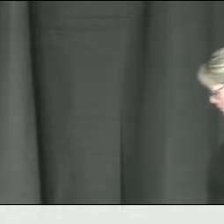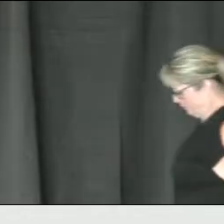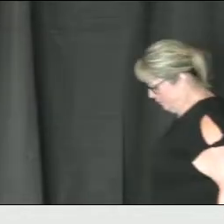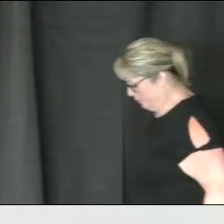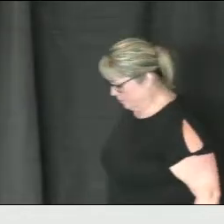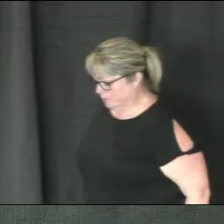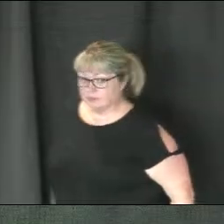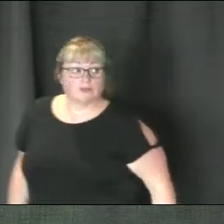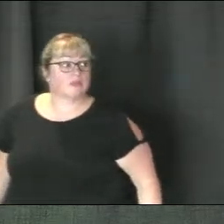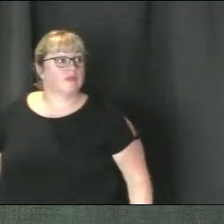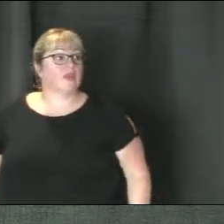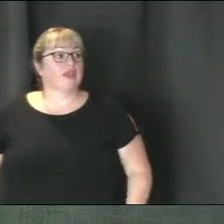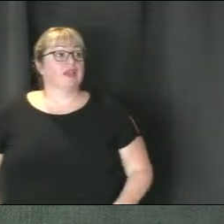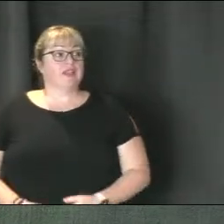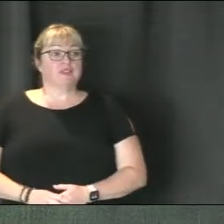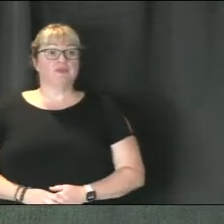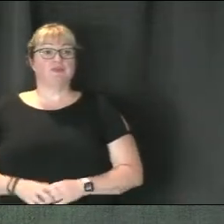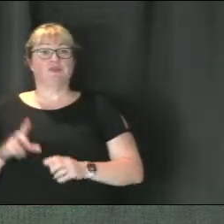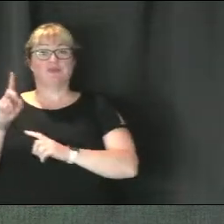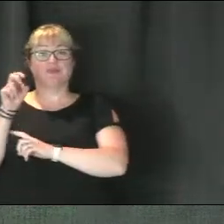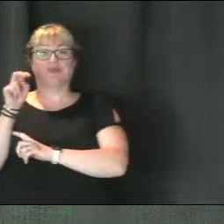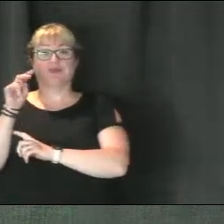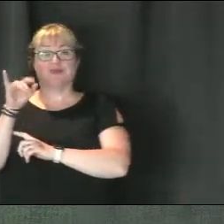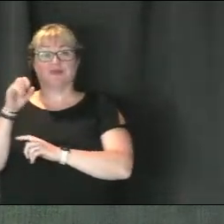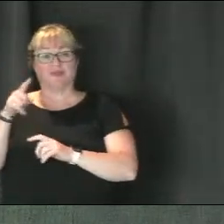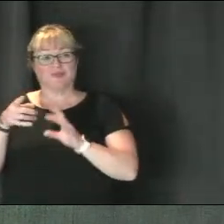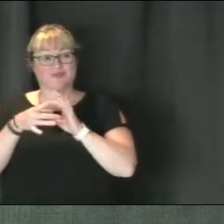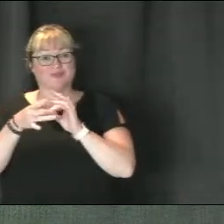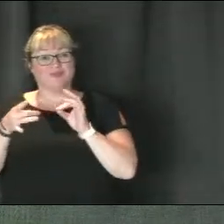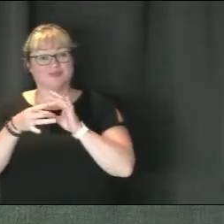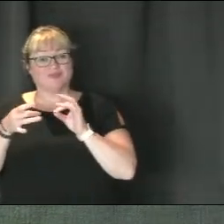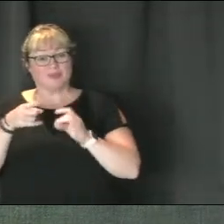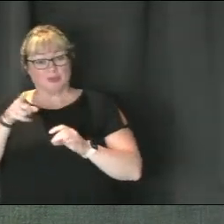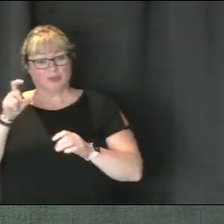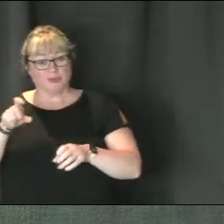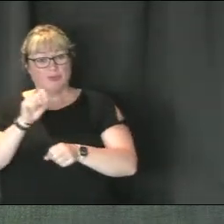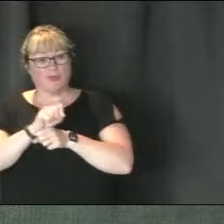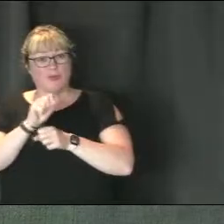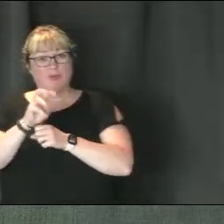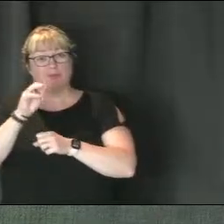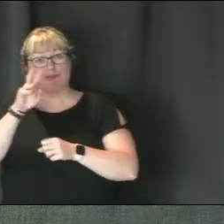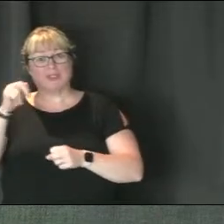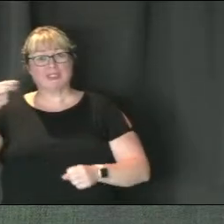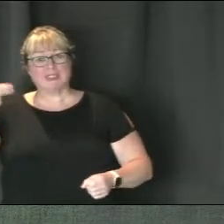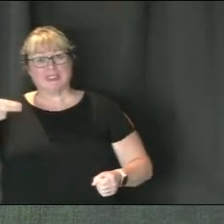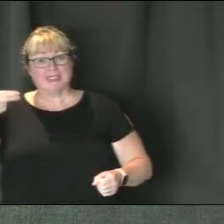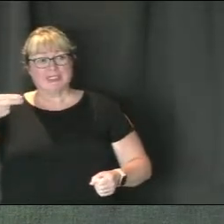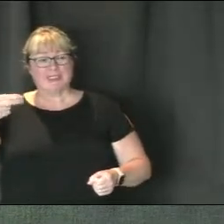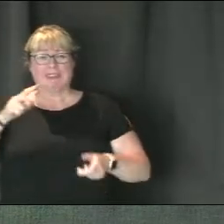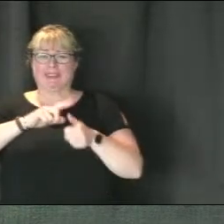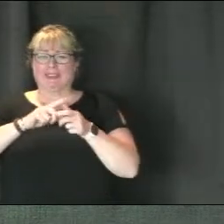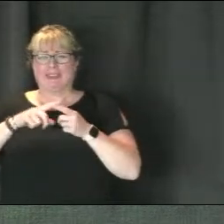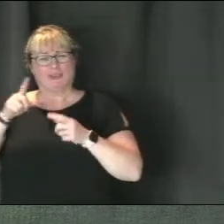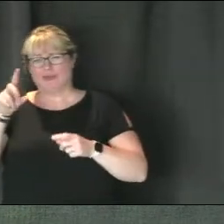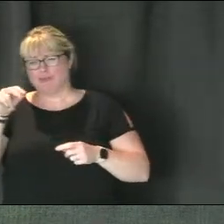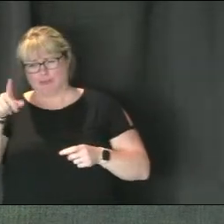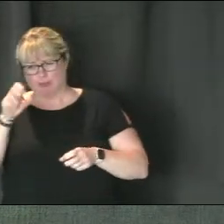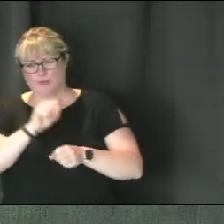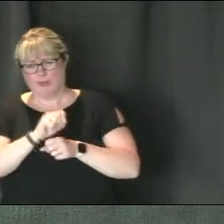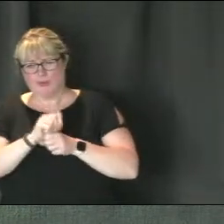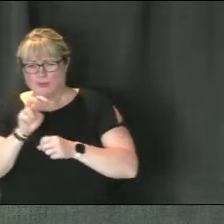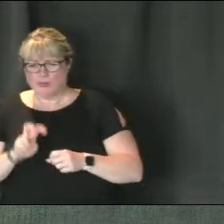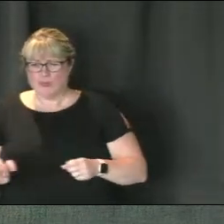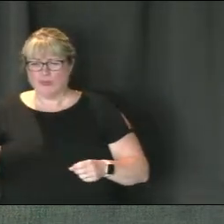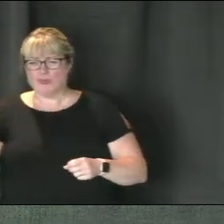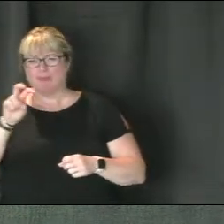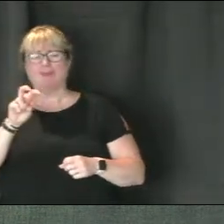So Dennis, when you were starting your speech, I thought maybe you should be working in the Department of History at MUN, and then I thought maybe the Department of Tourism at the